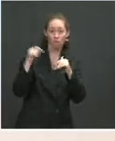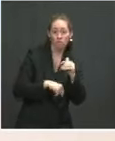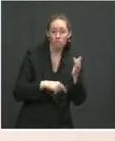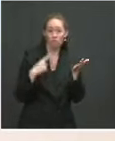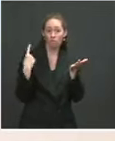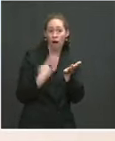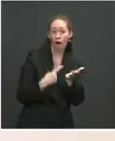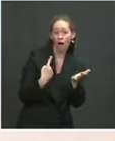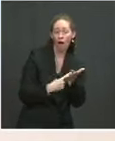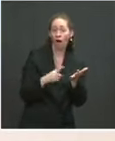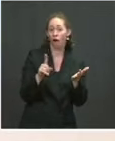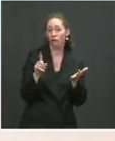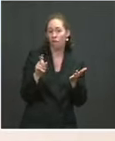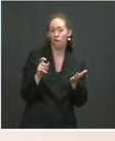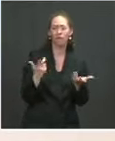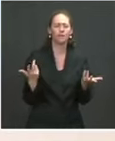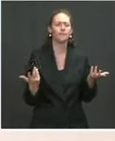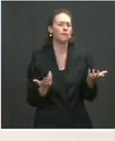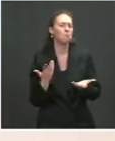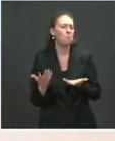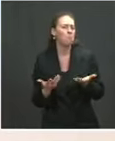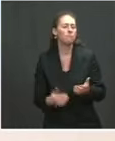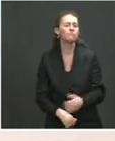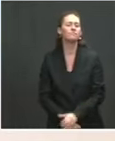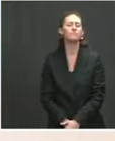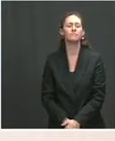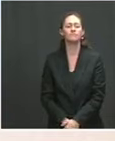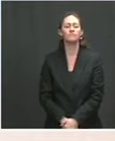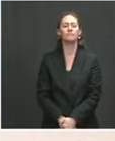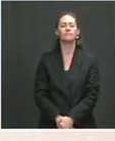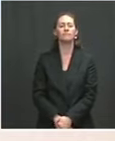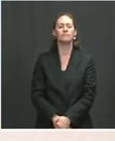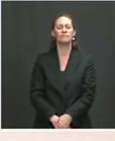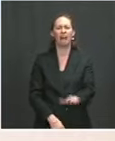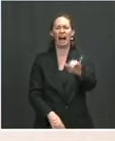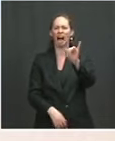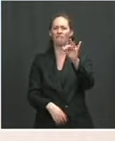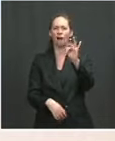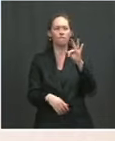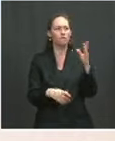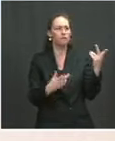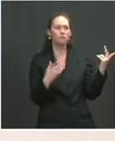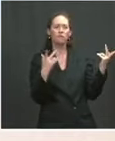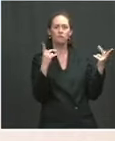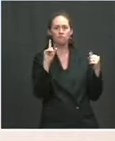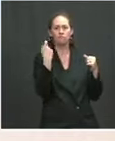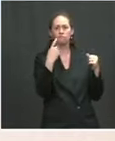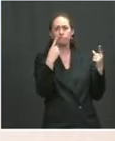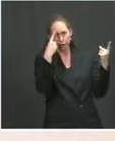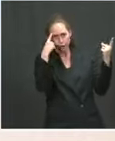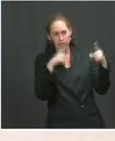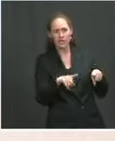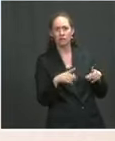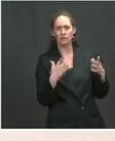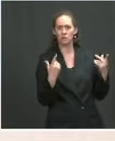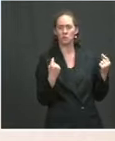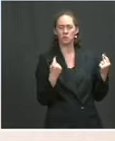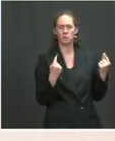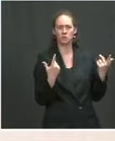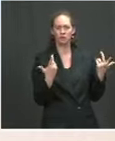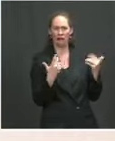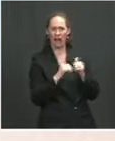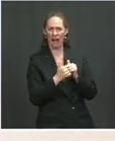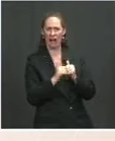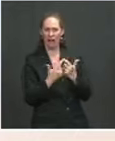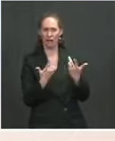derail the talks? And if it doesn't happen before then, what message does it send to Russia after these multiple cyber intrusions? Well, let